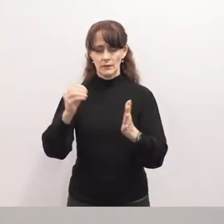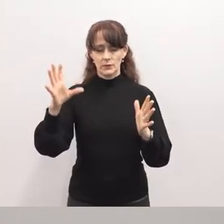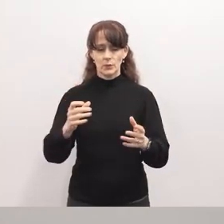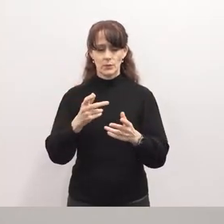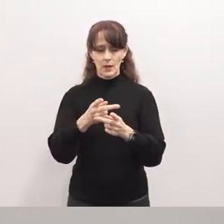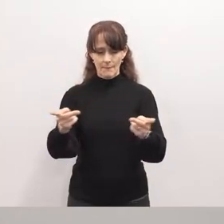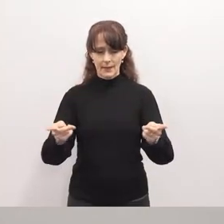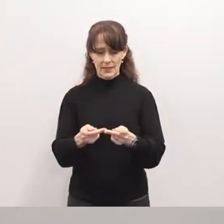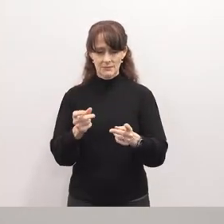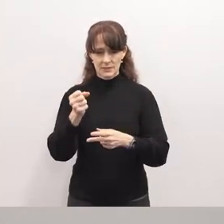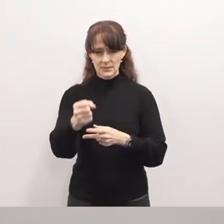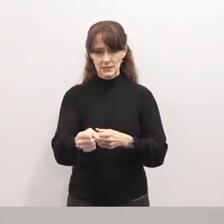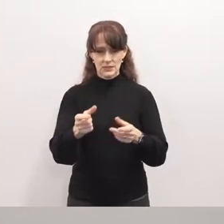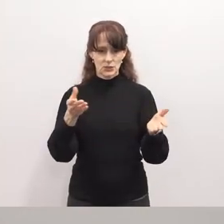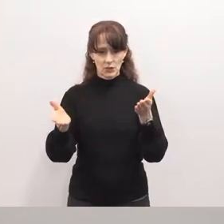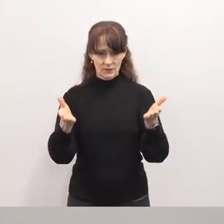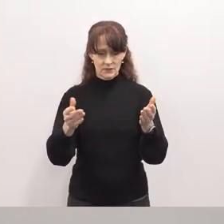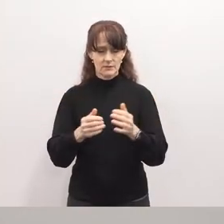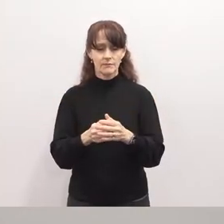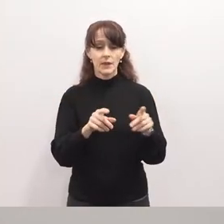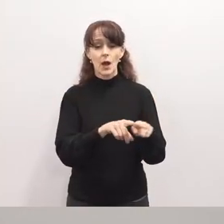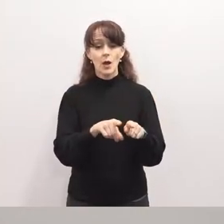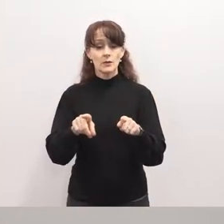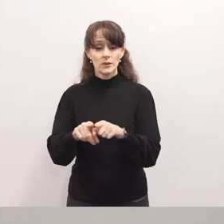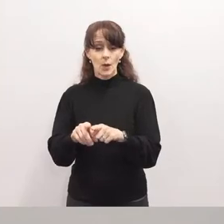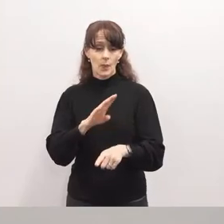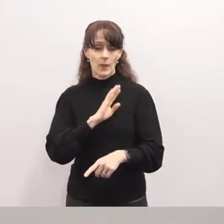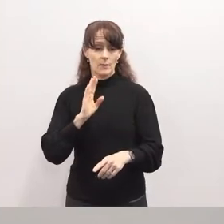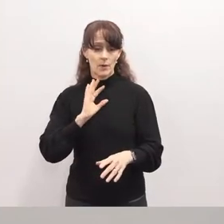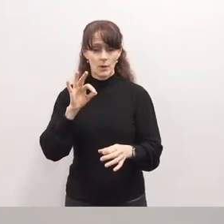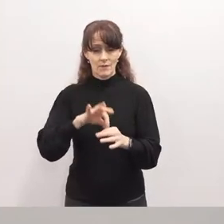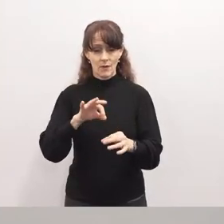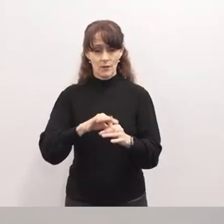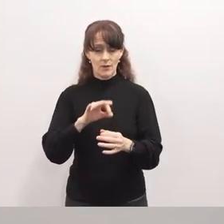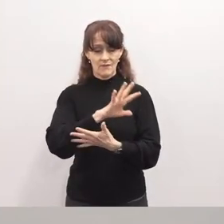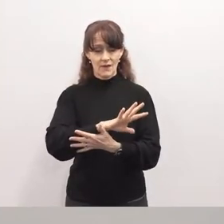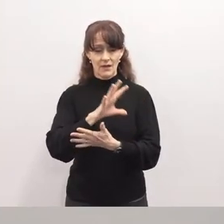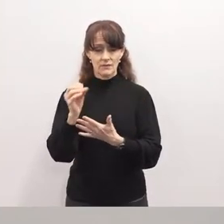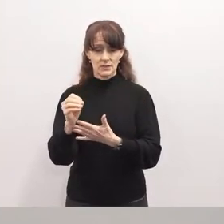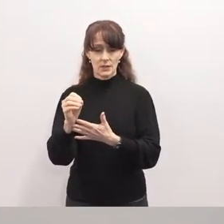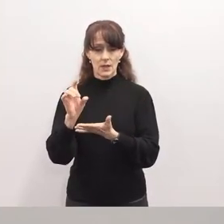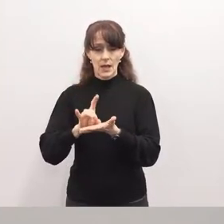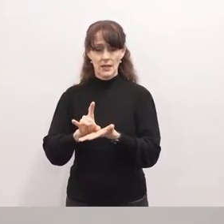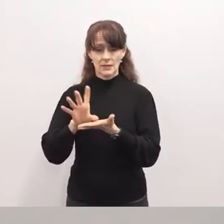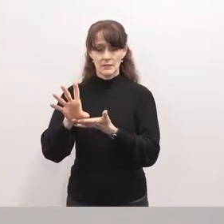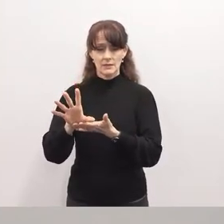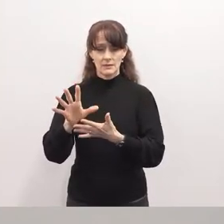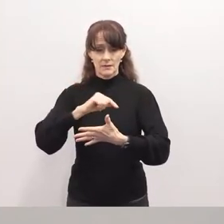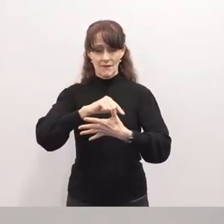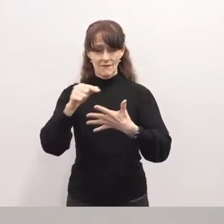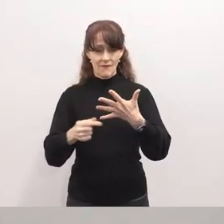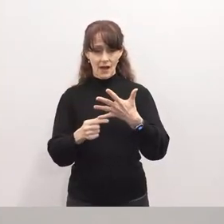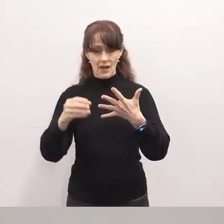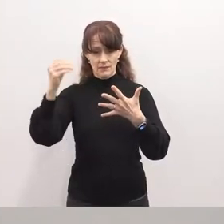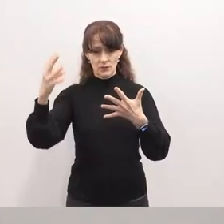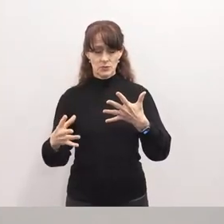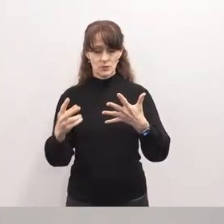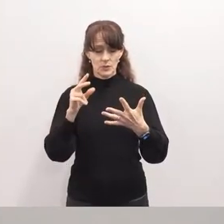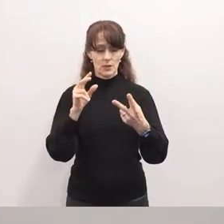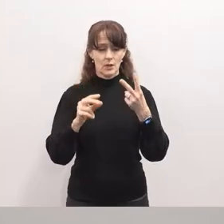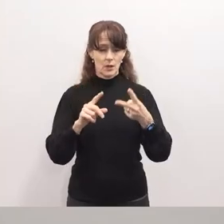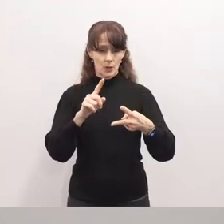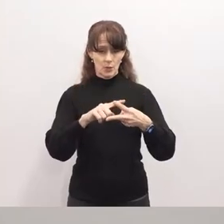Placement Services. Additionally, the board voted 5-0 to expel five students. Two